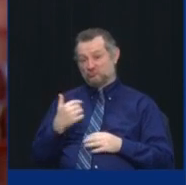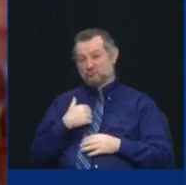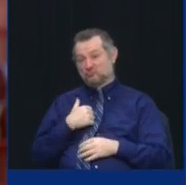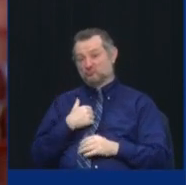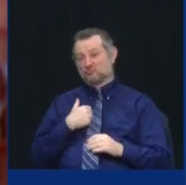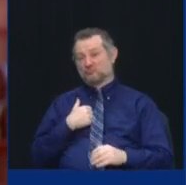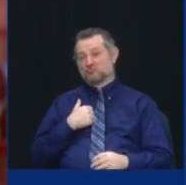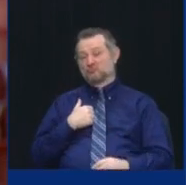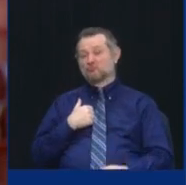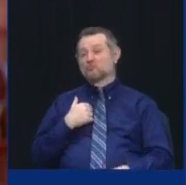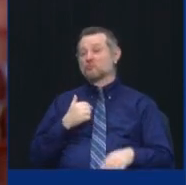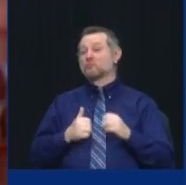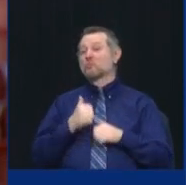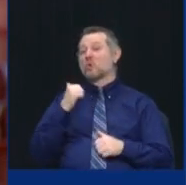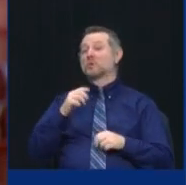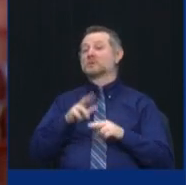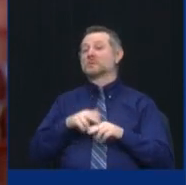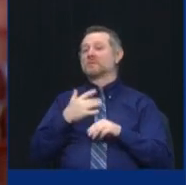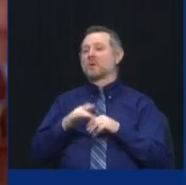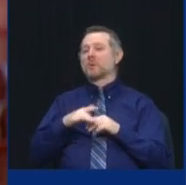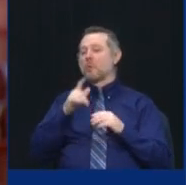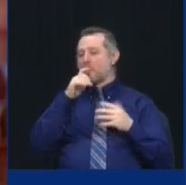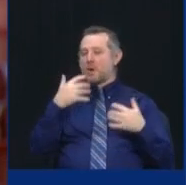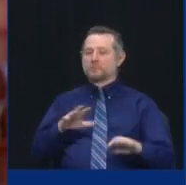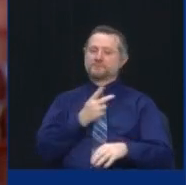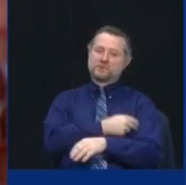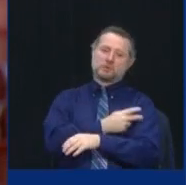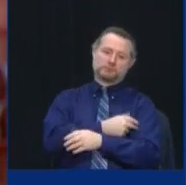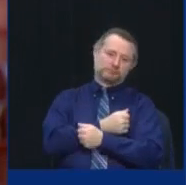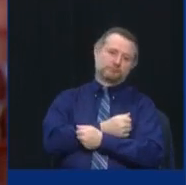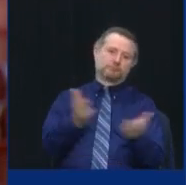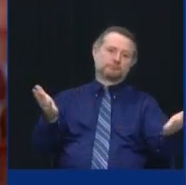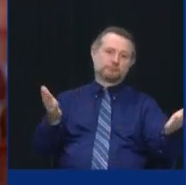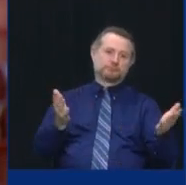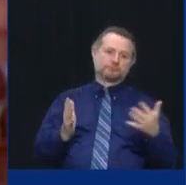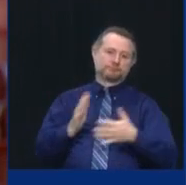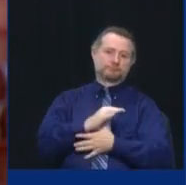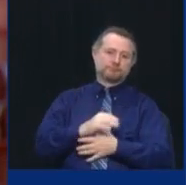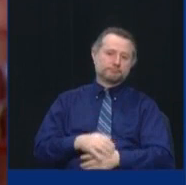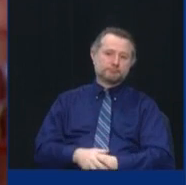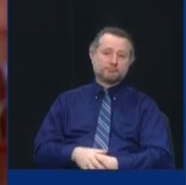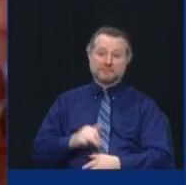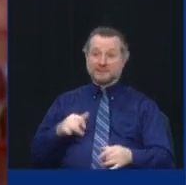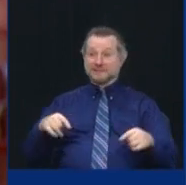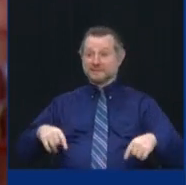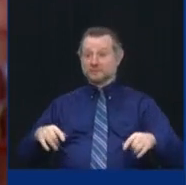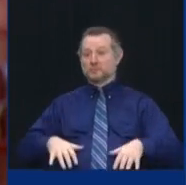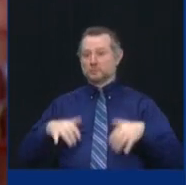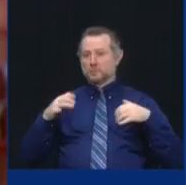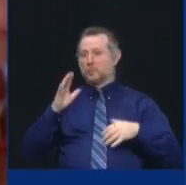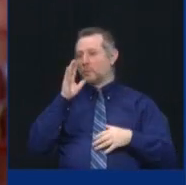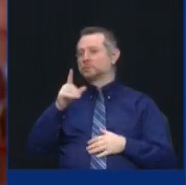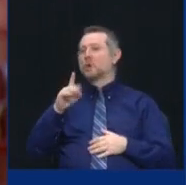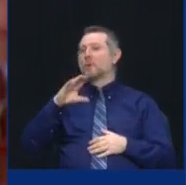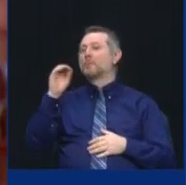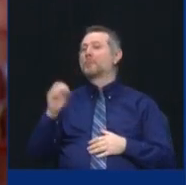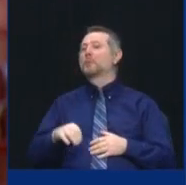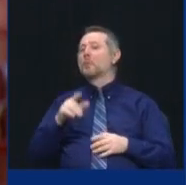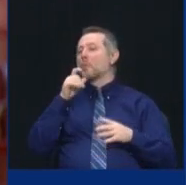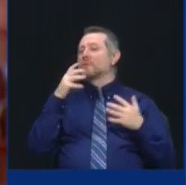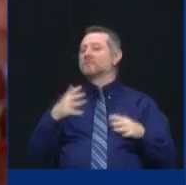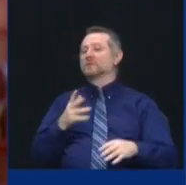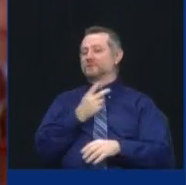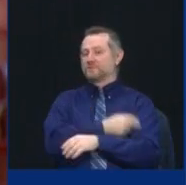we're going to favor the vaccinated. And at Radio City, we'll go to 100% vaccinated.